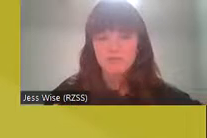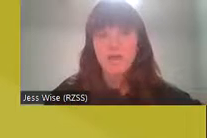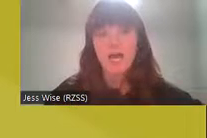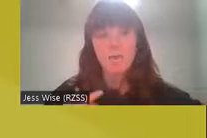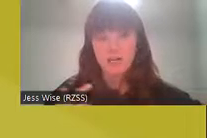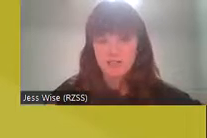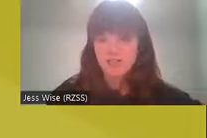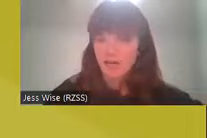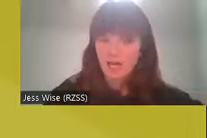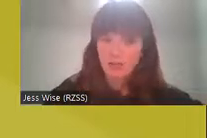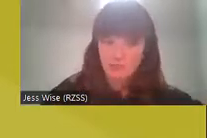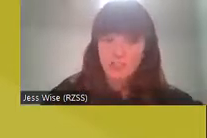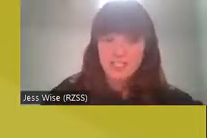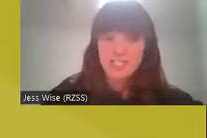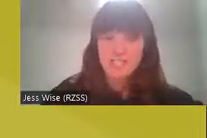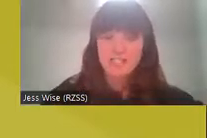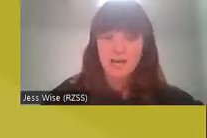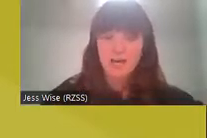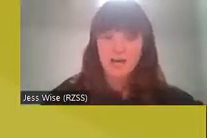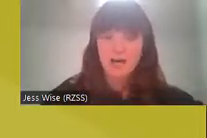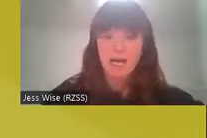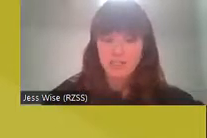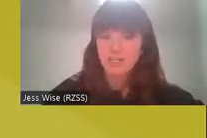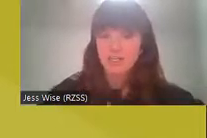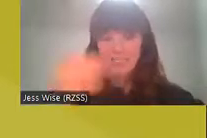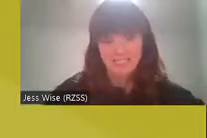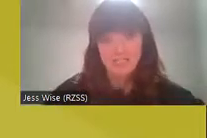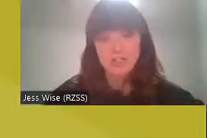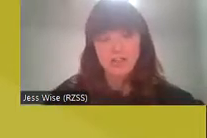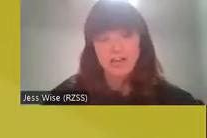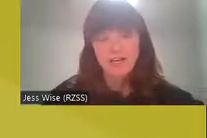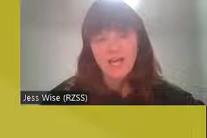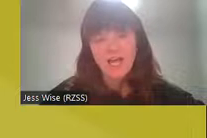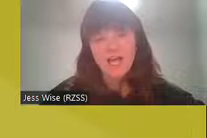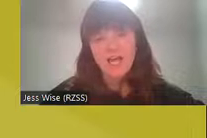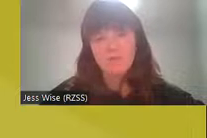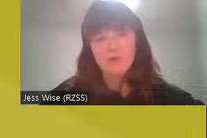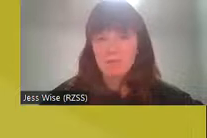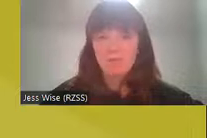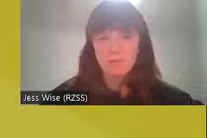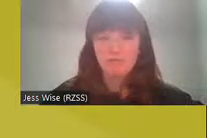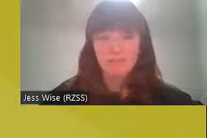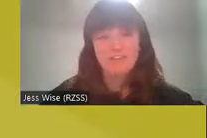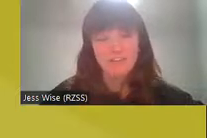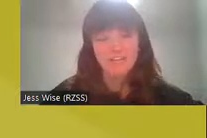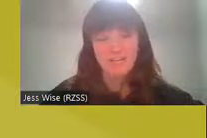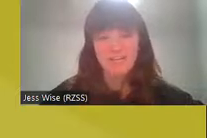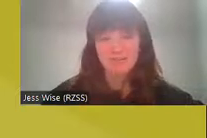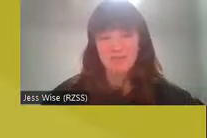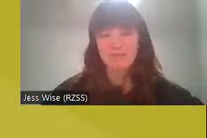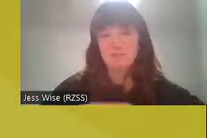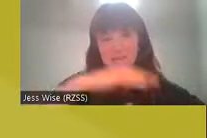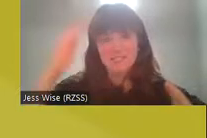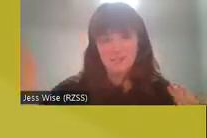change and your volunteers as an extension of that. And people will feel very differently.